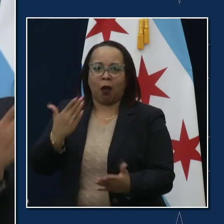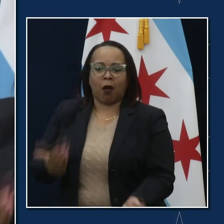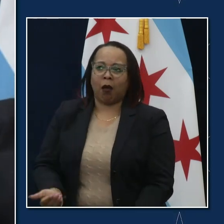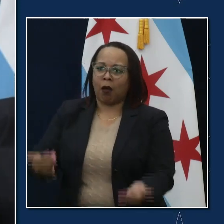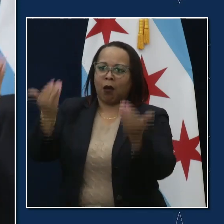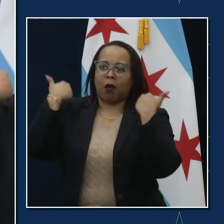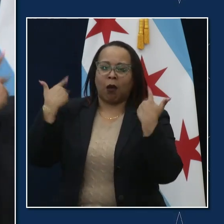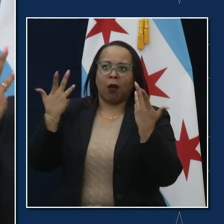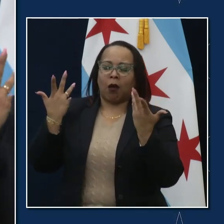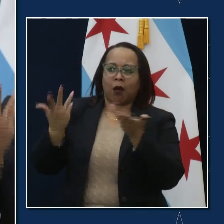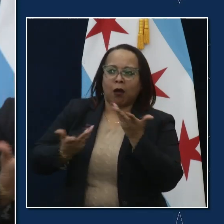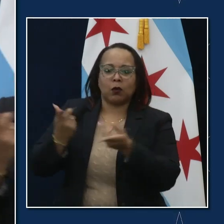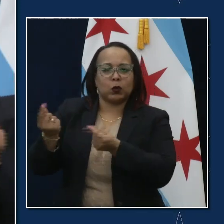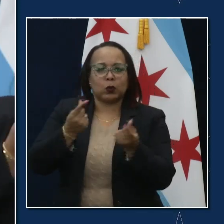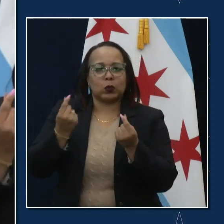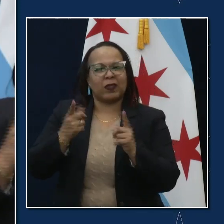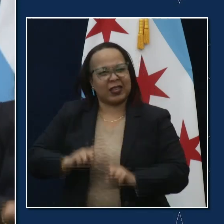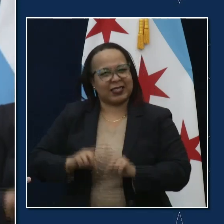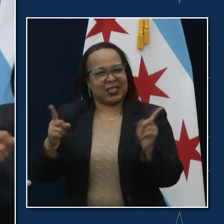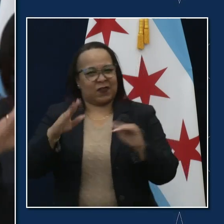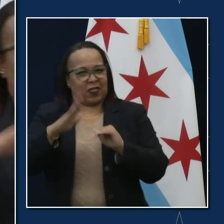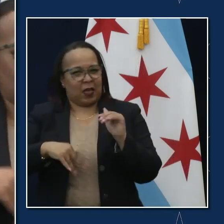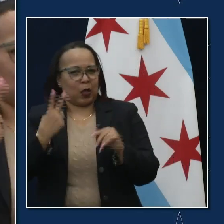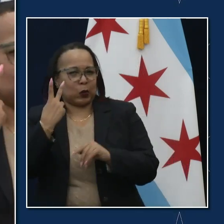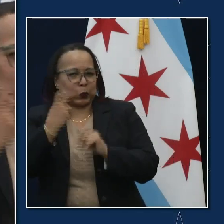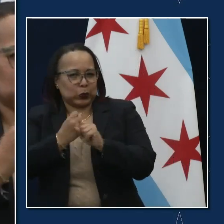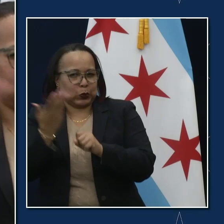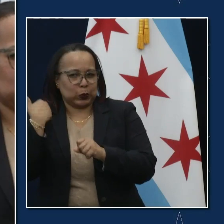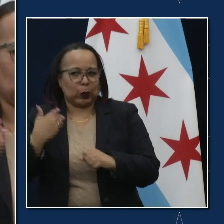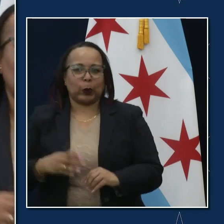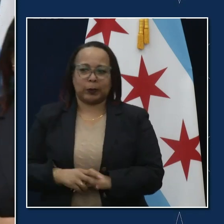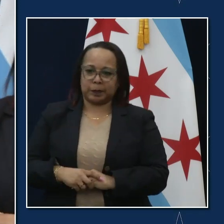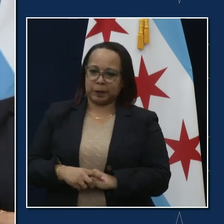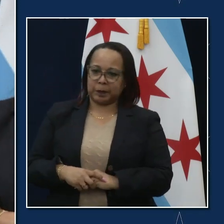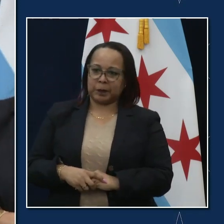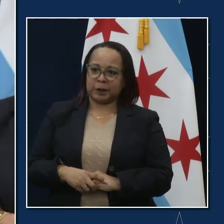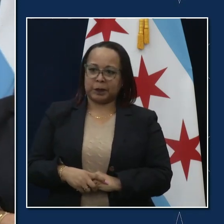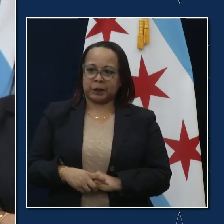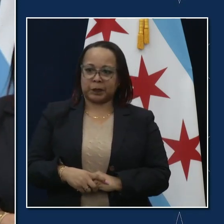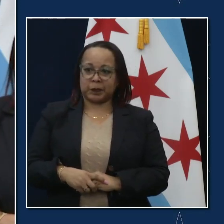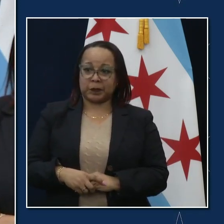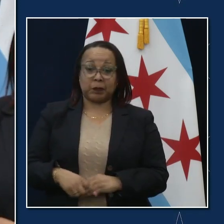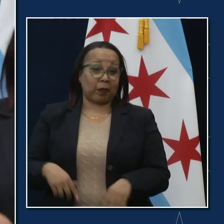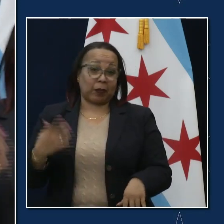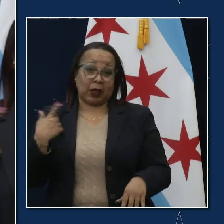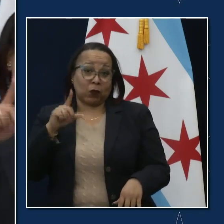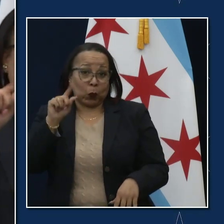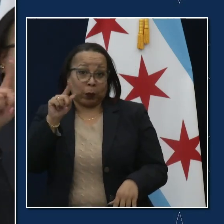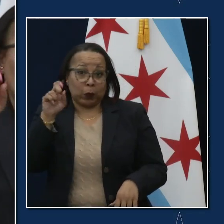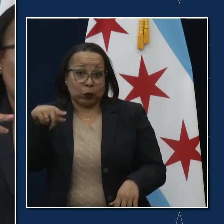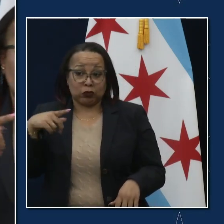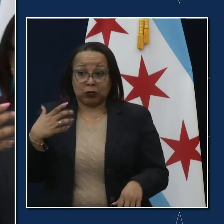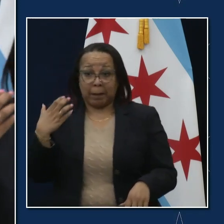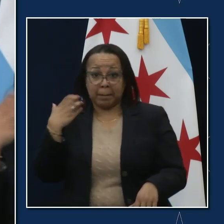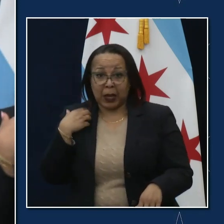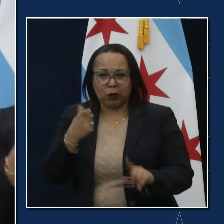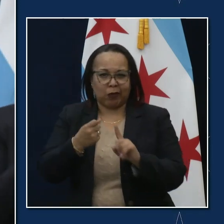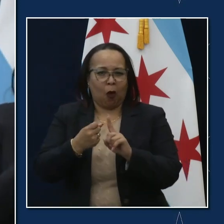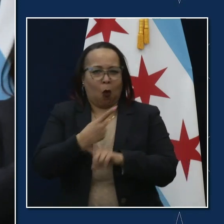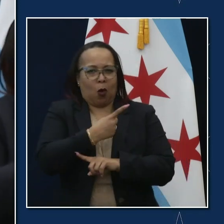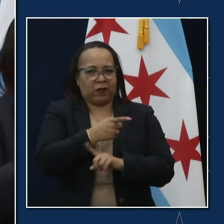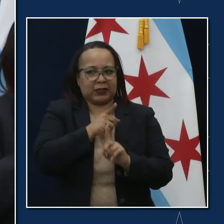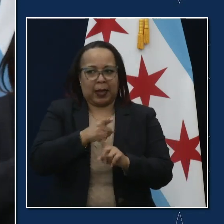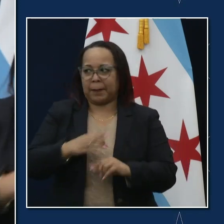so that's what's different than where we were, say, 2 years ago around the holidays. I just have one more question. Mayor, would be off topic,